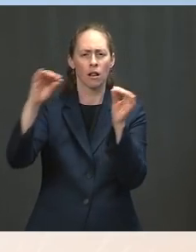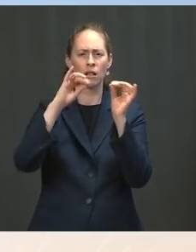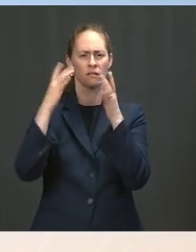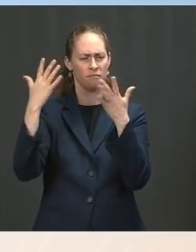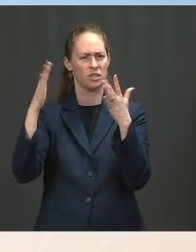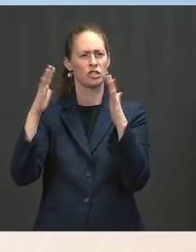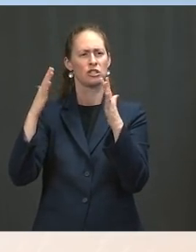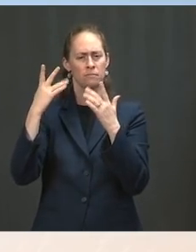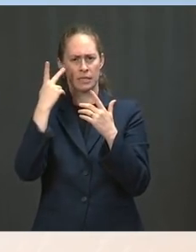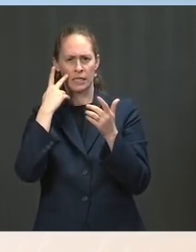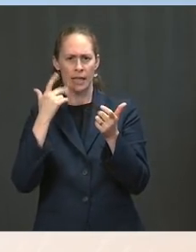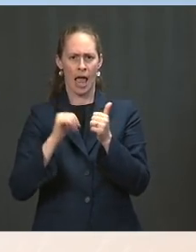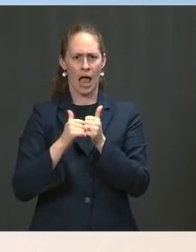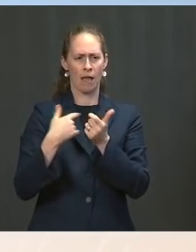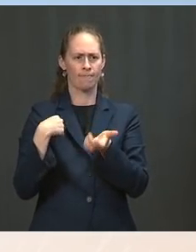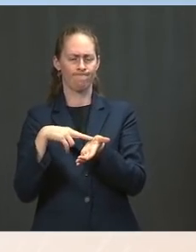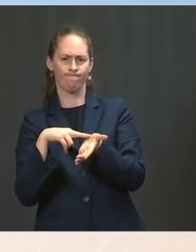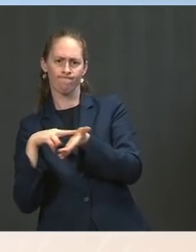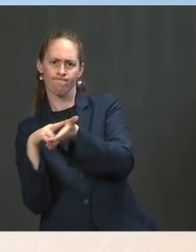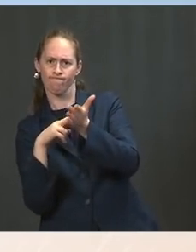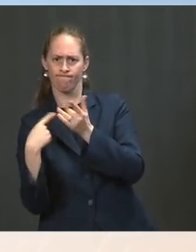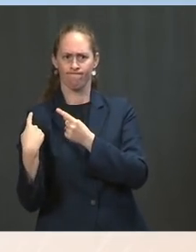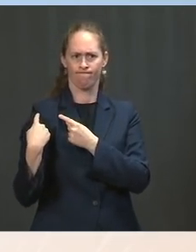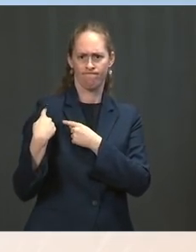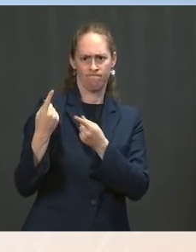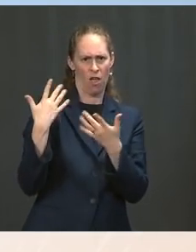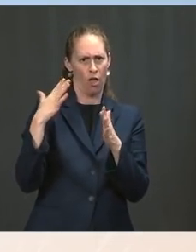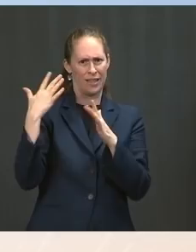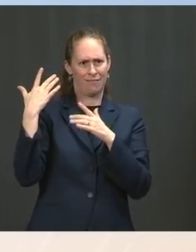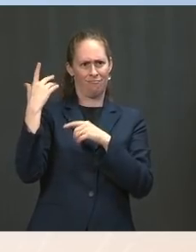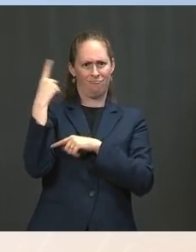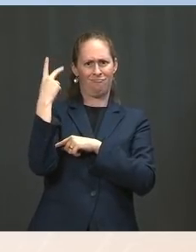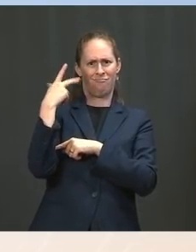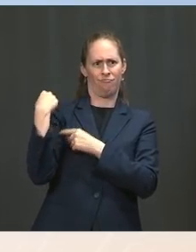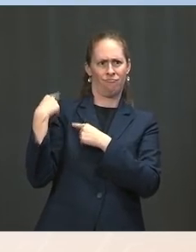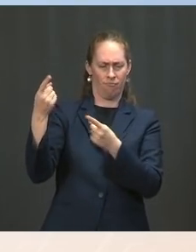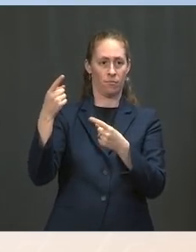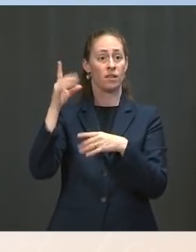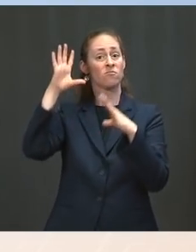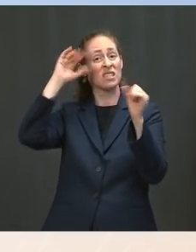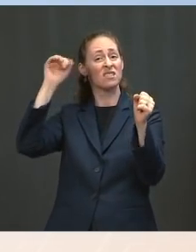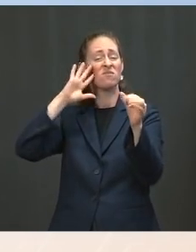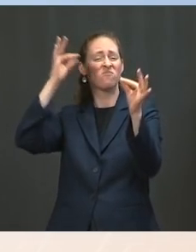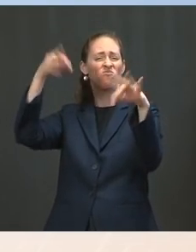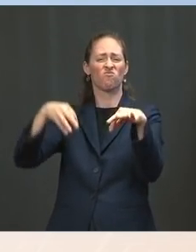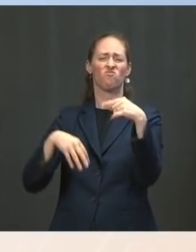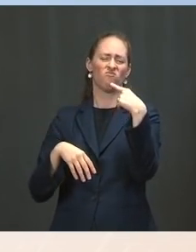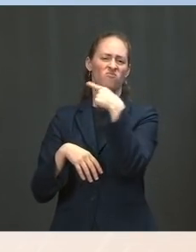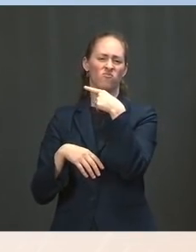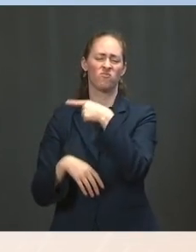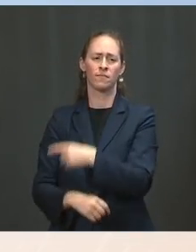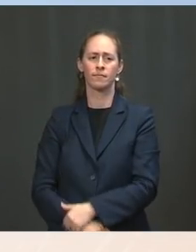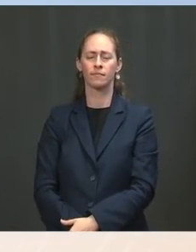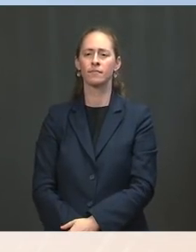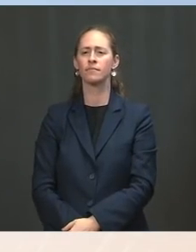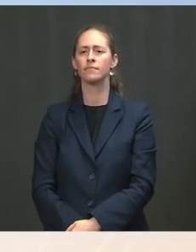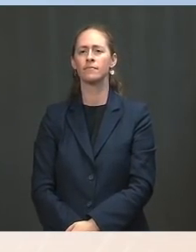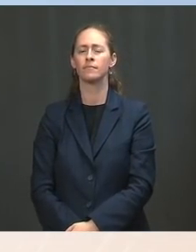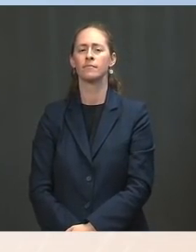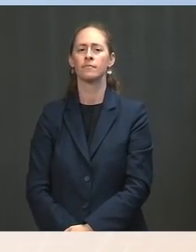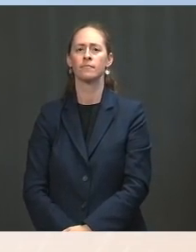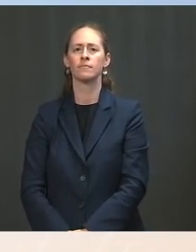has been substantial over the past few days, and the president will make his own determinations. Yes. Thanks, Jake. Can you